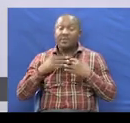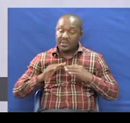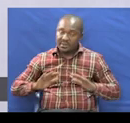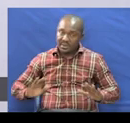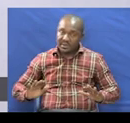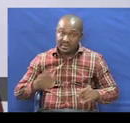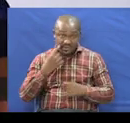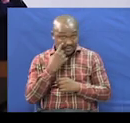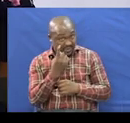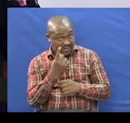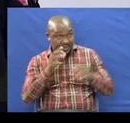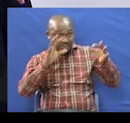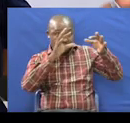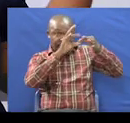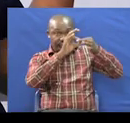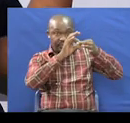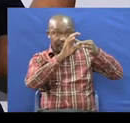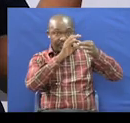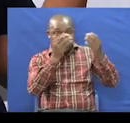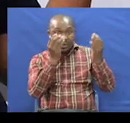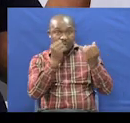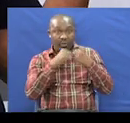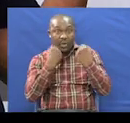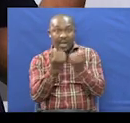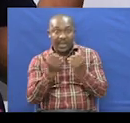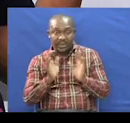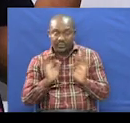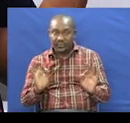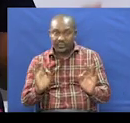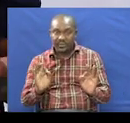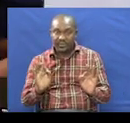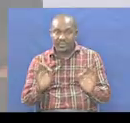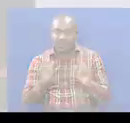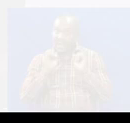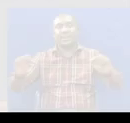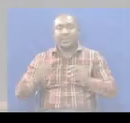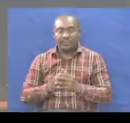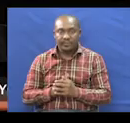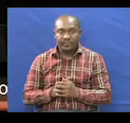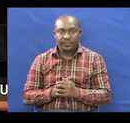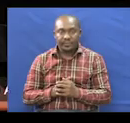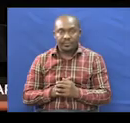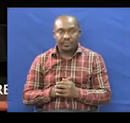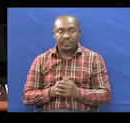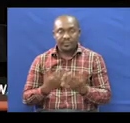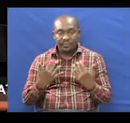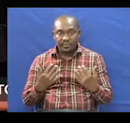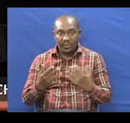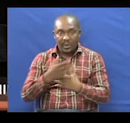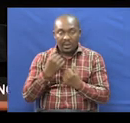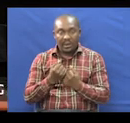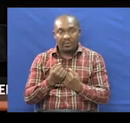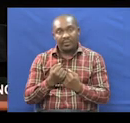See how either or has helped us to organize this sentence? Okay. Now let us have